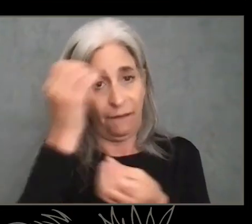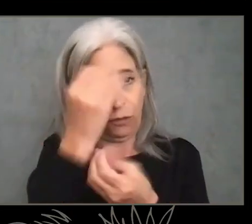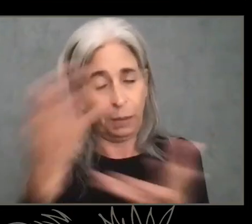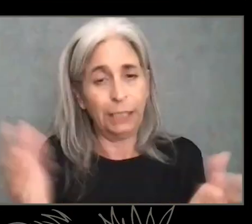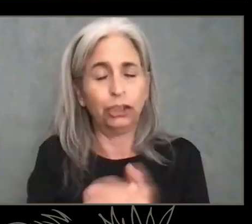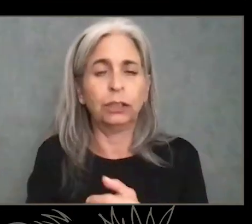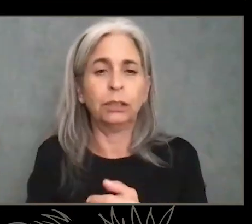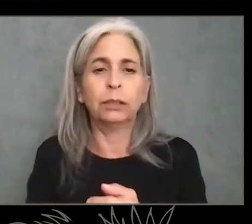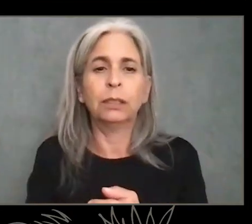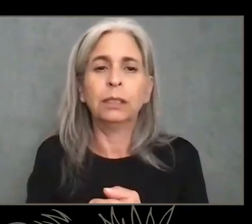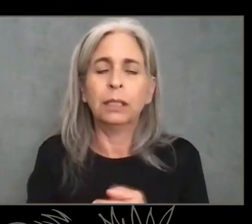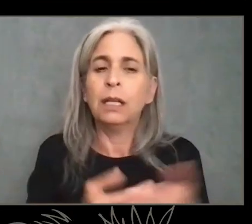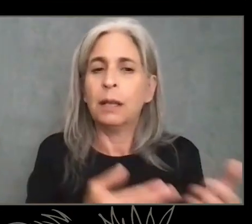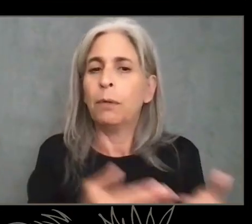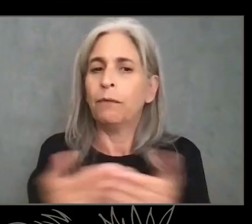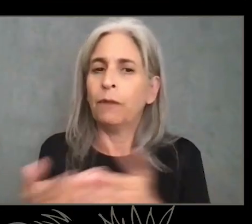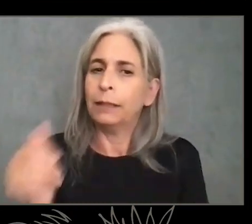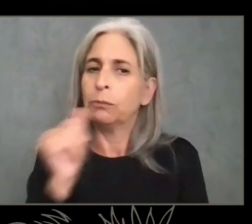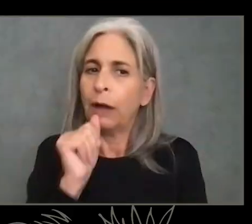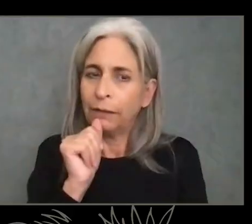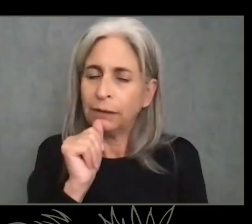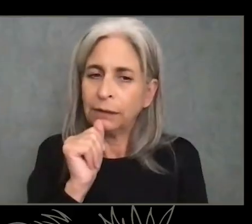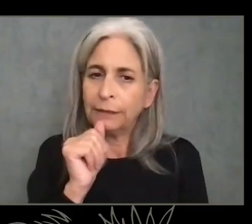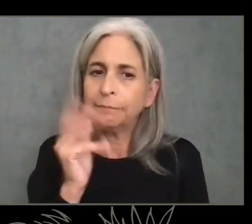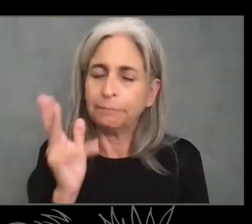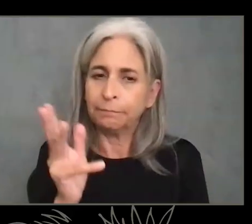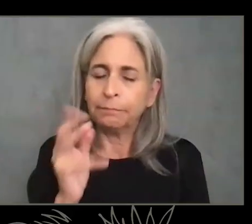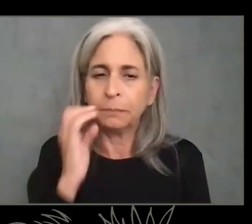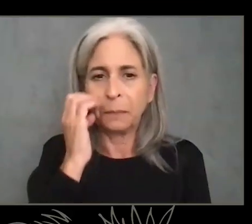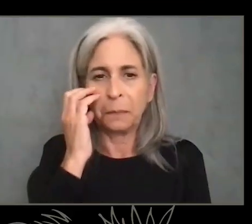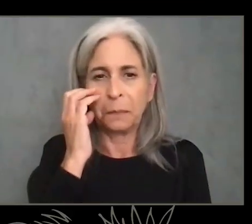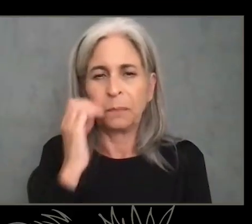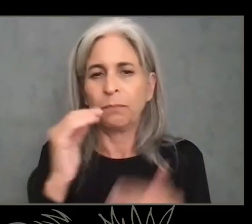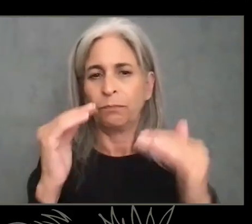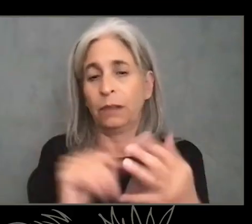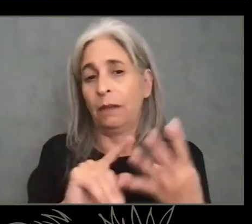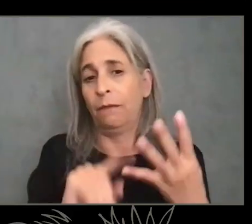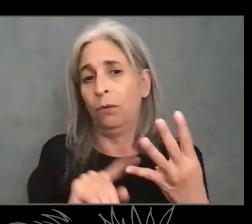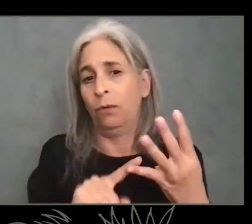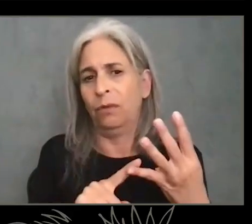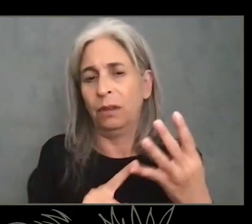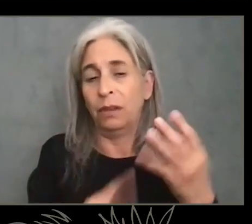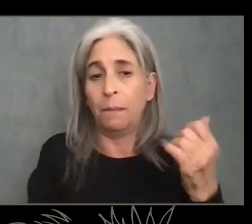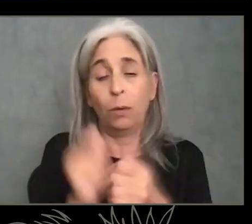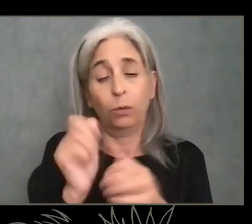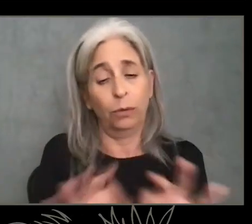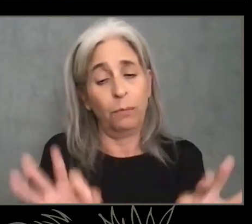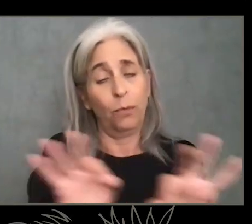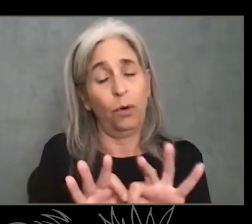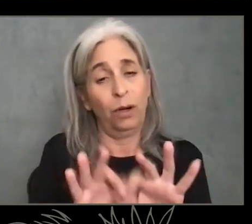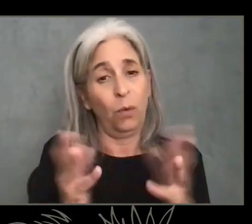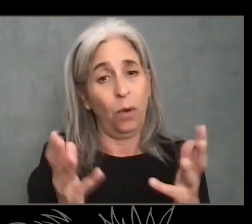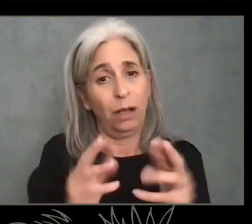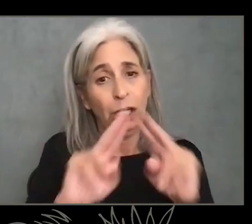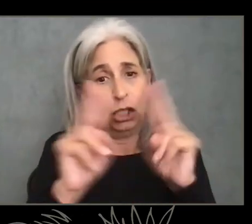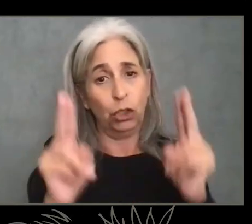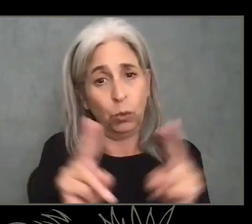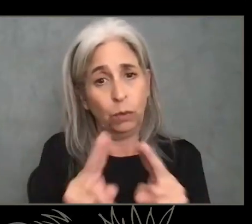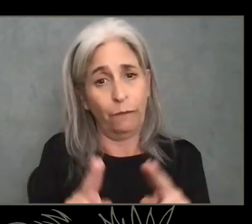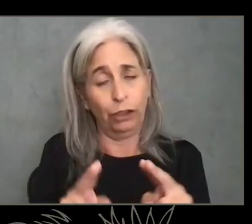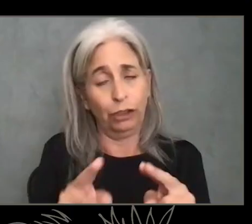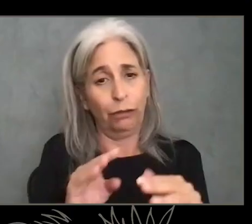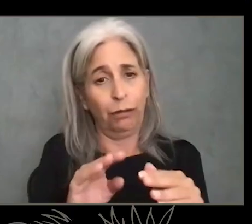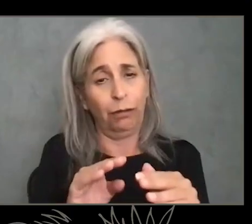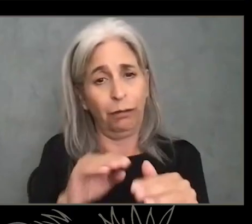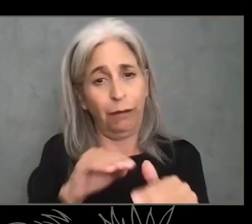and the browser already provides these kinds of privacy, not living outside the browser. And I think one of the most important things is the universal